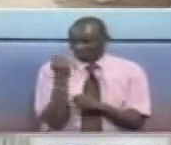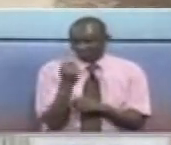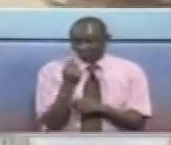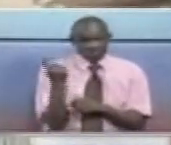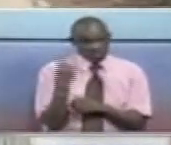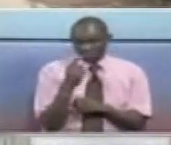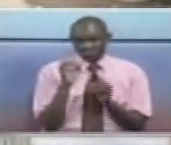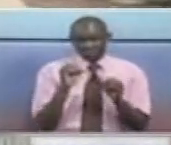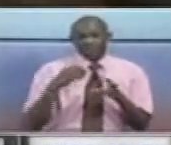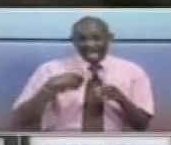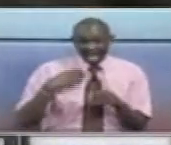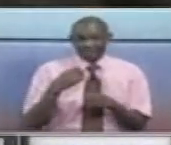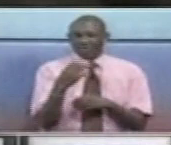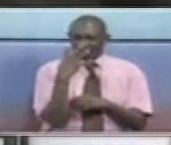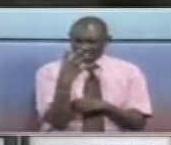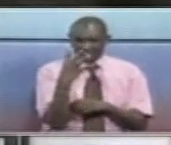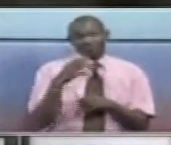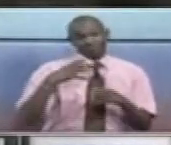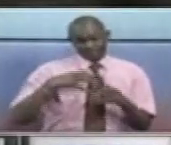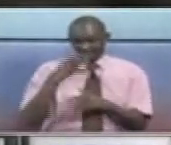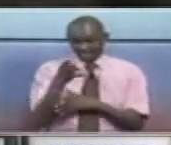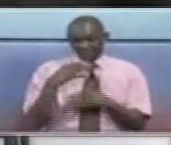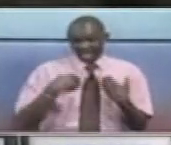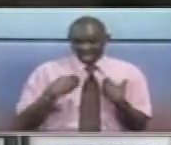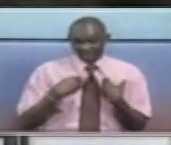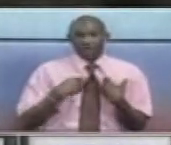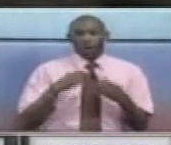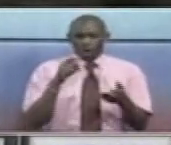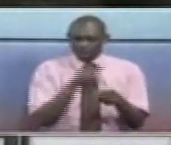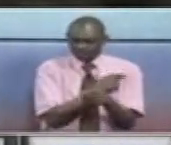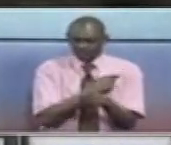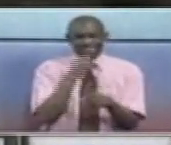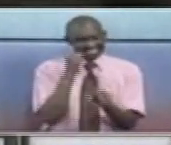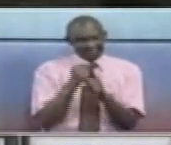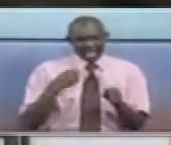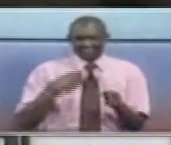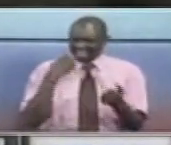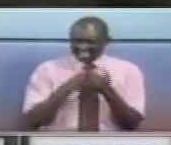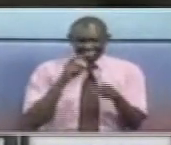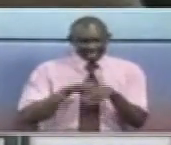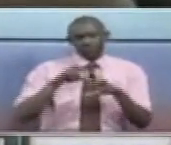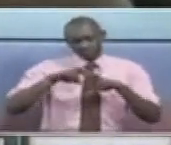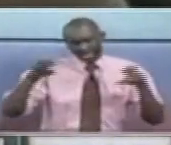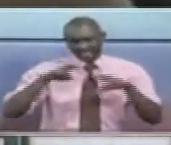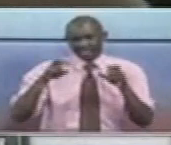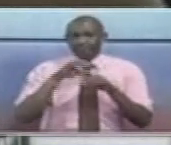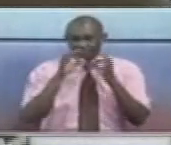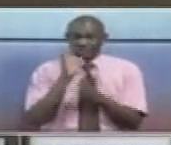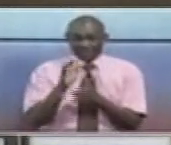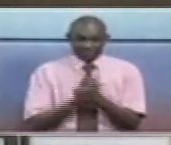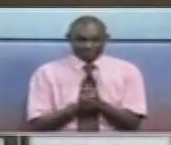at the Meru Level 5 Hospital every month. The hospital's personnel is having quite a hard time trying to trace their families.